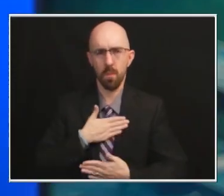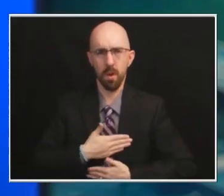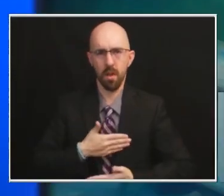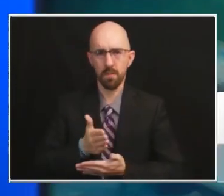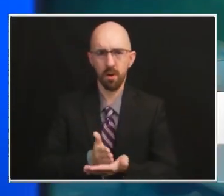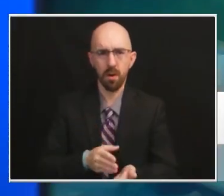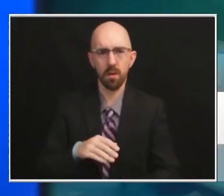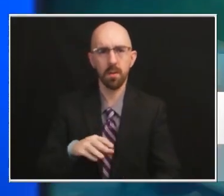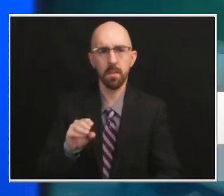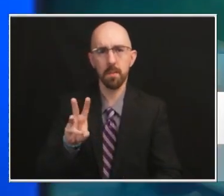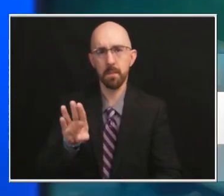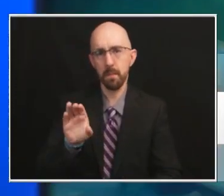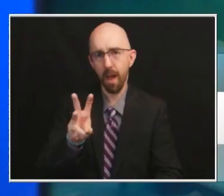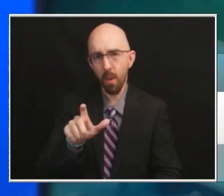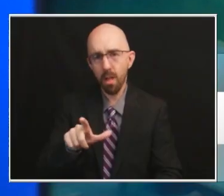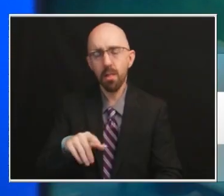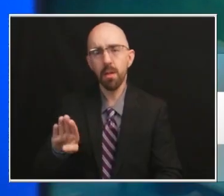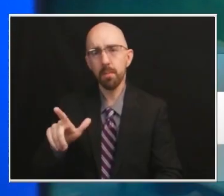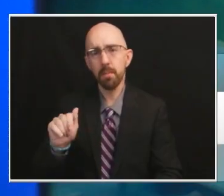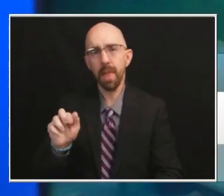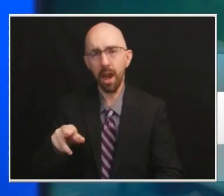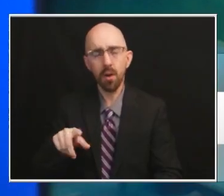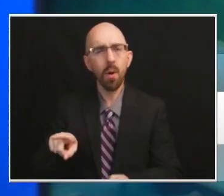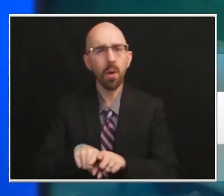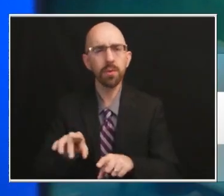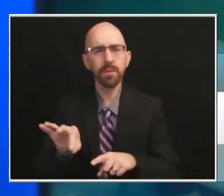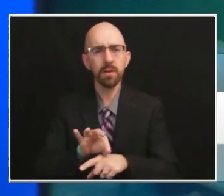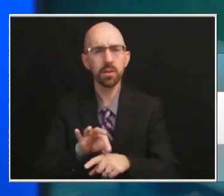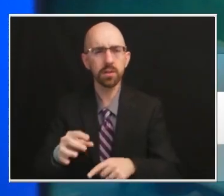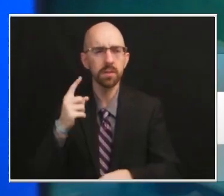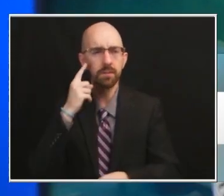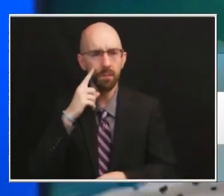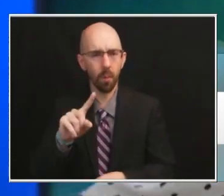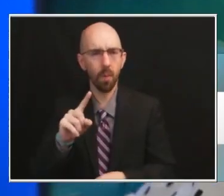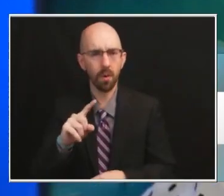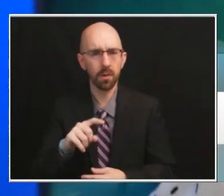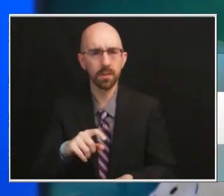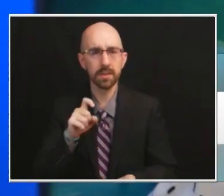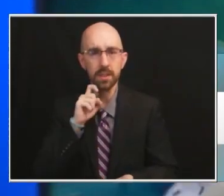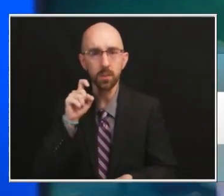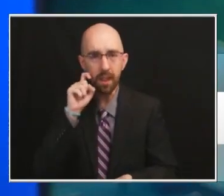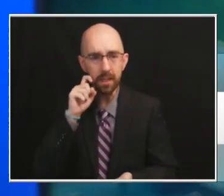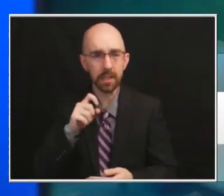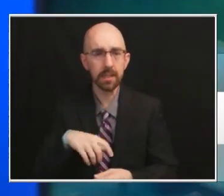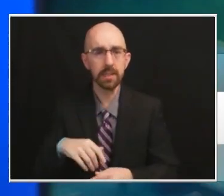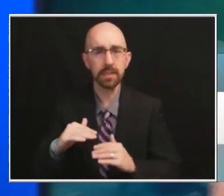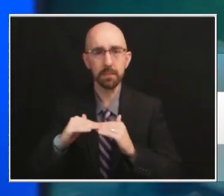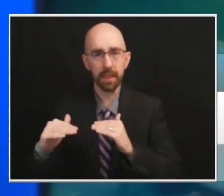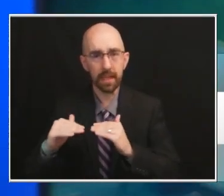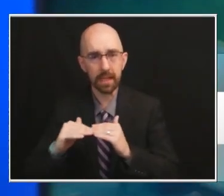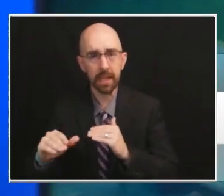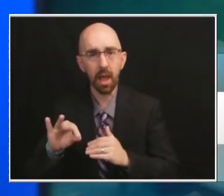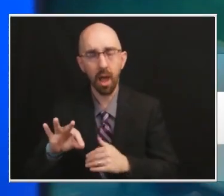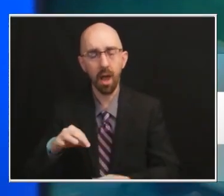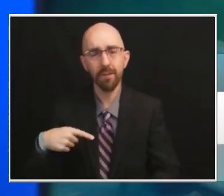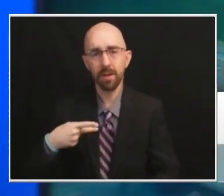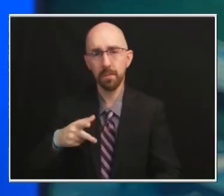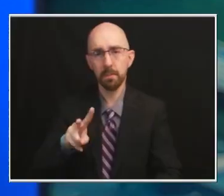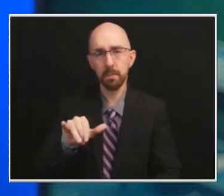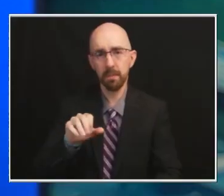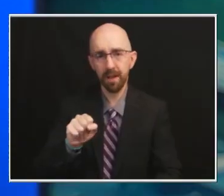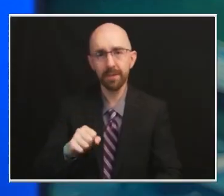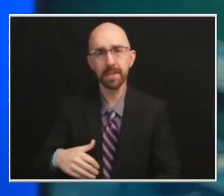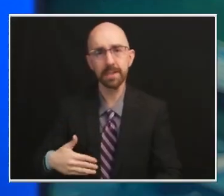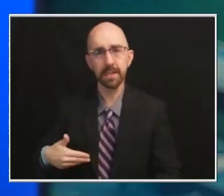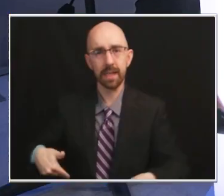also serves functions for sexuality, stability of the pelvis and hips and the torso. You brought